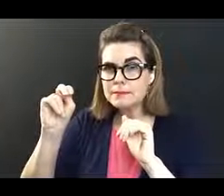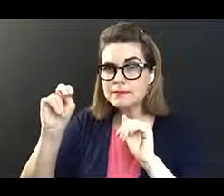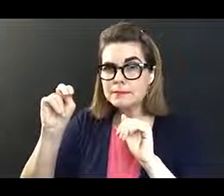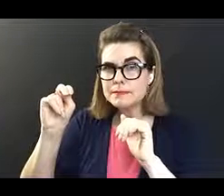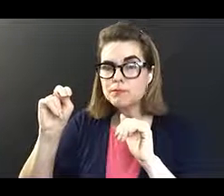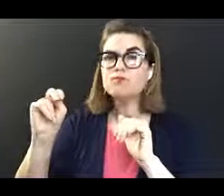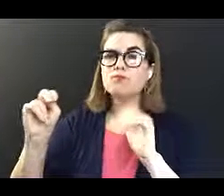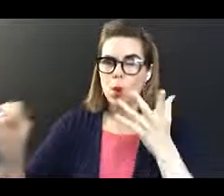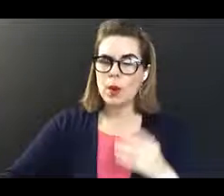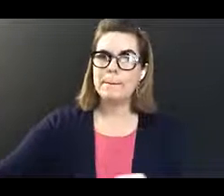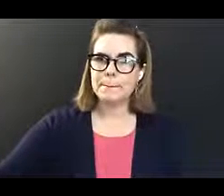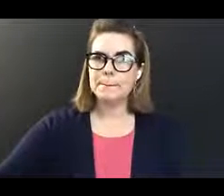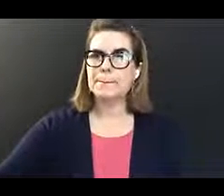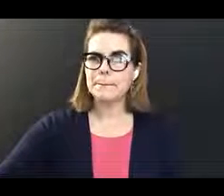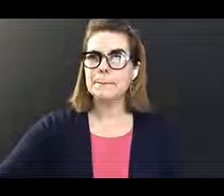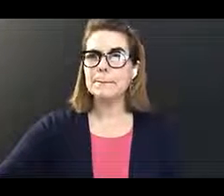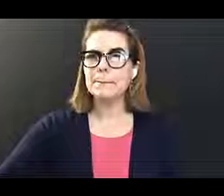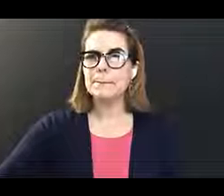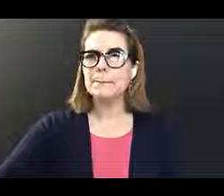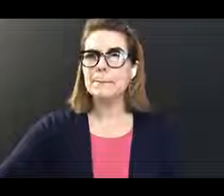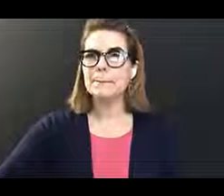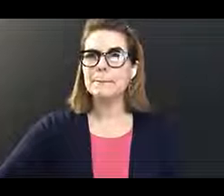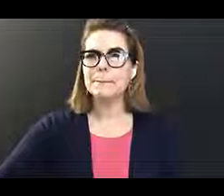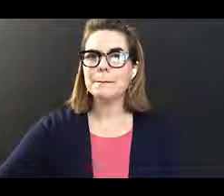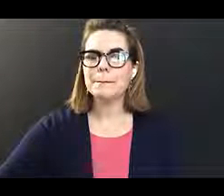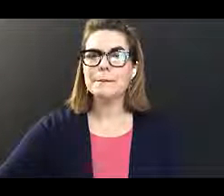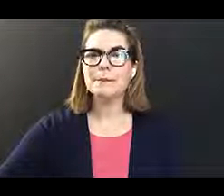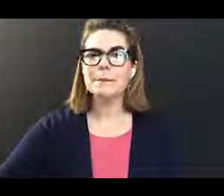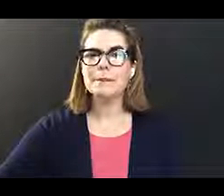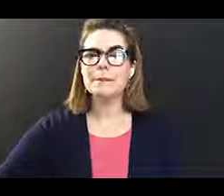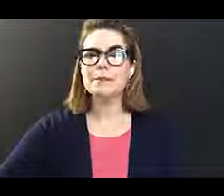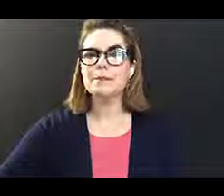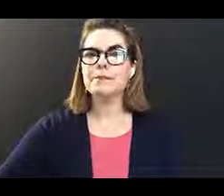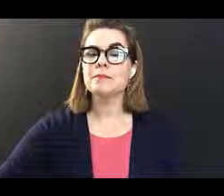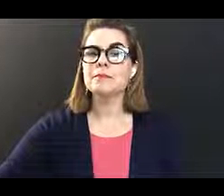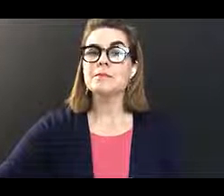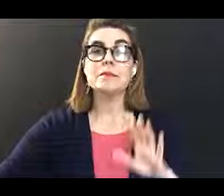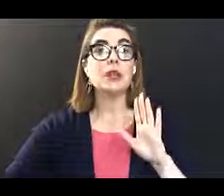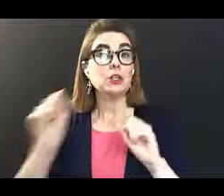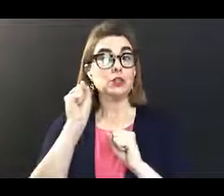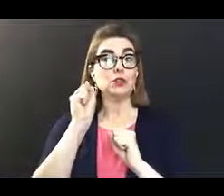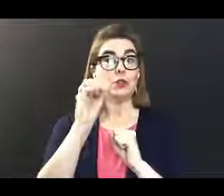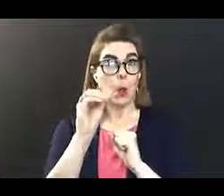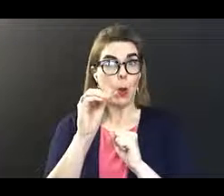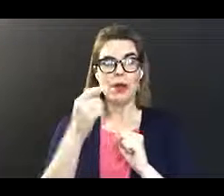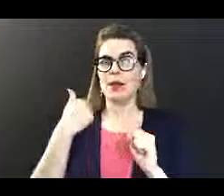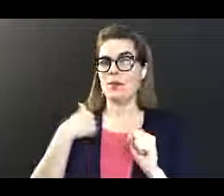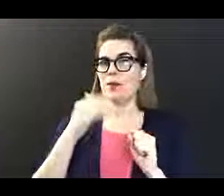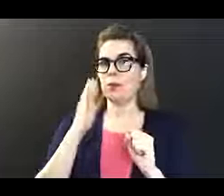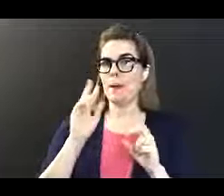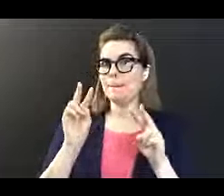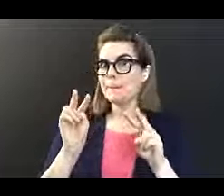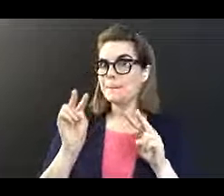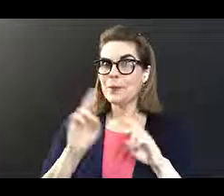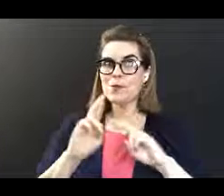So in anticipation for the SWEAR committee, we're going to have Patrick and Allie do a duet. They're going to sing for us their